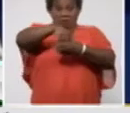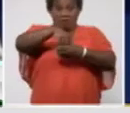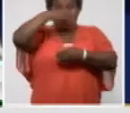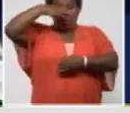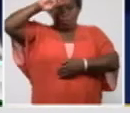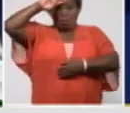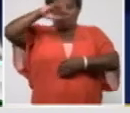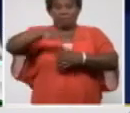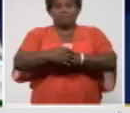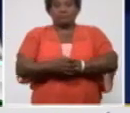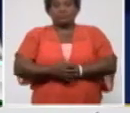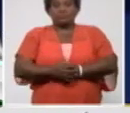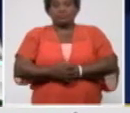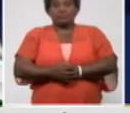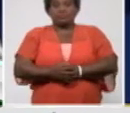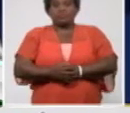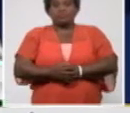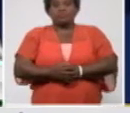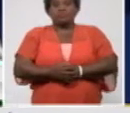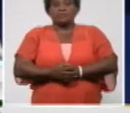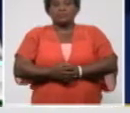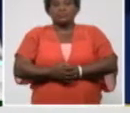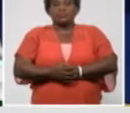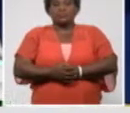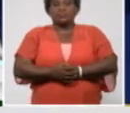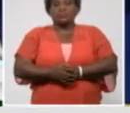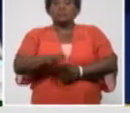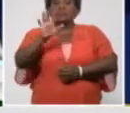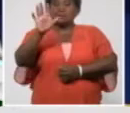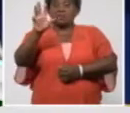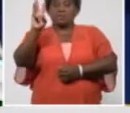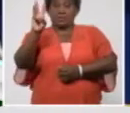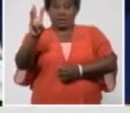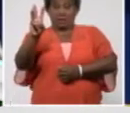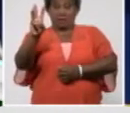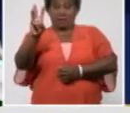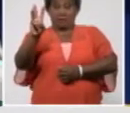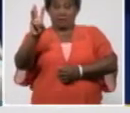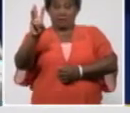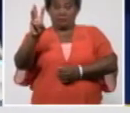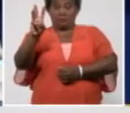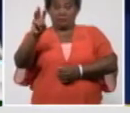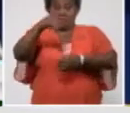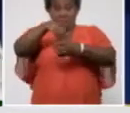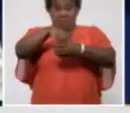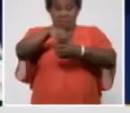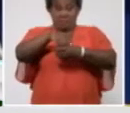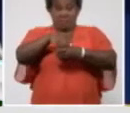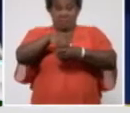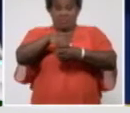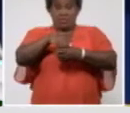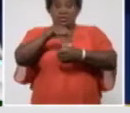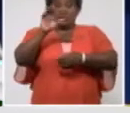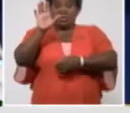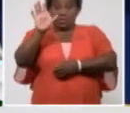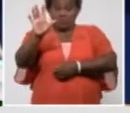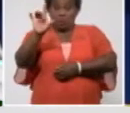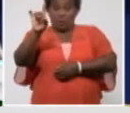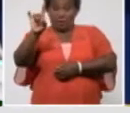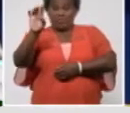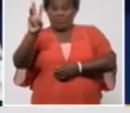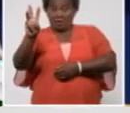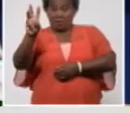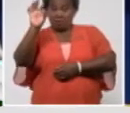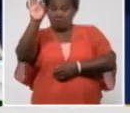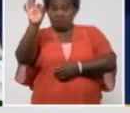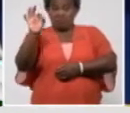The source of infection linked to 4 patients is yet to be determined, 2 patients from Havana and 2 from